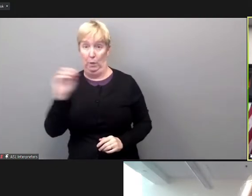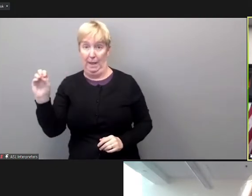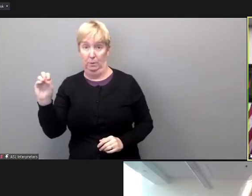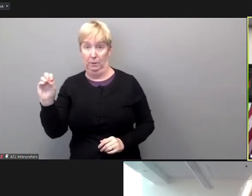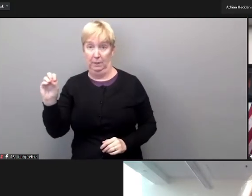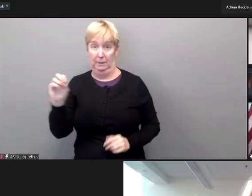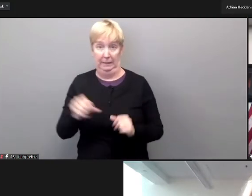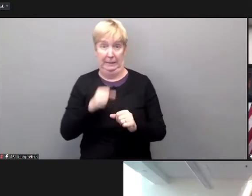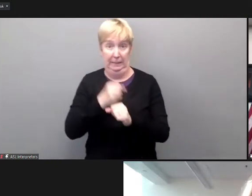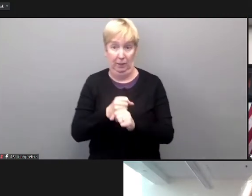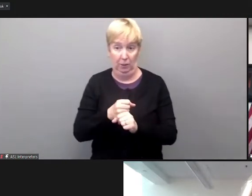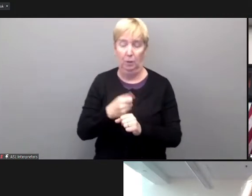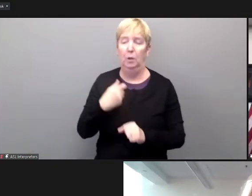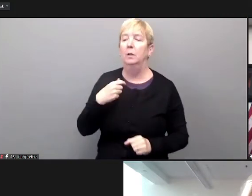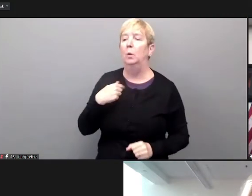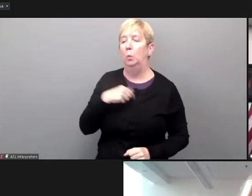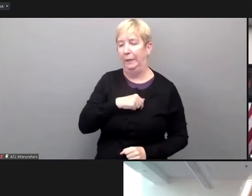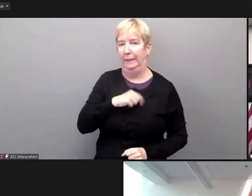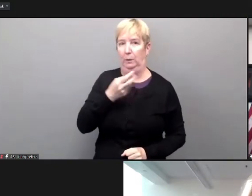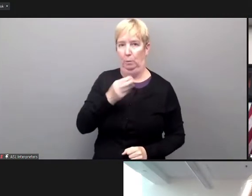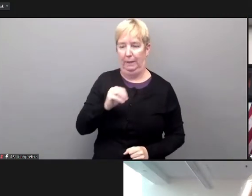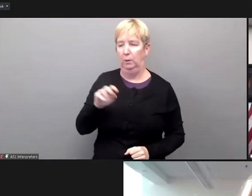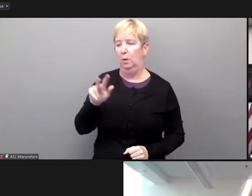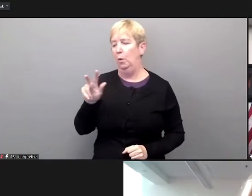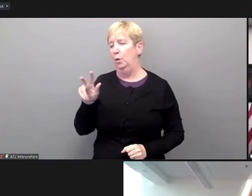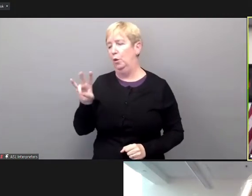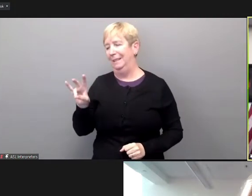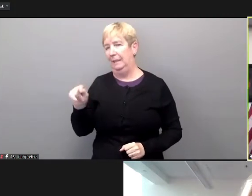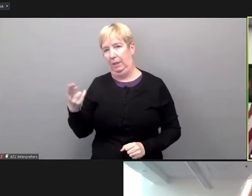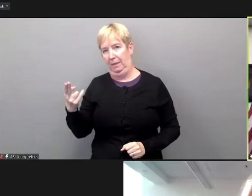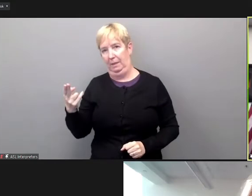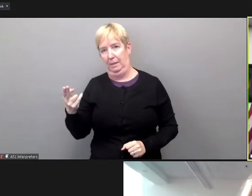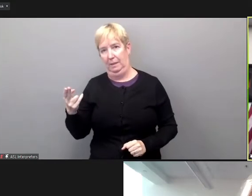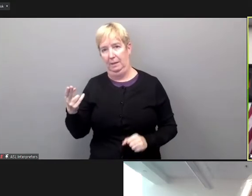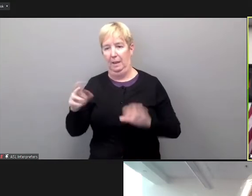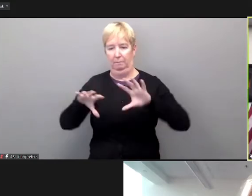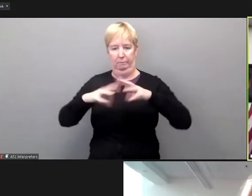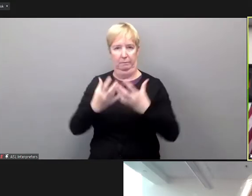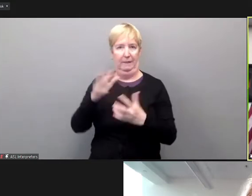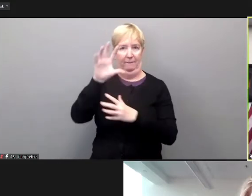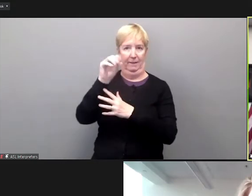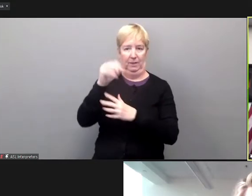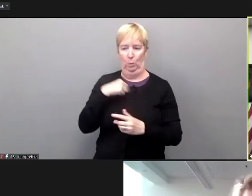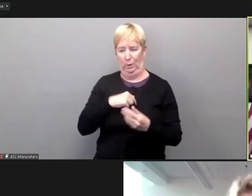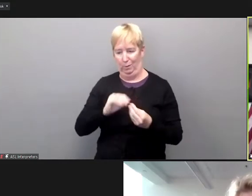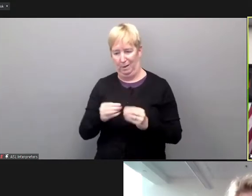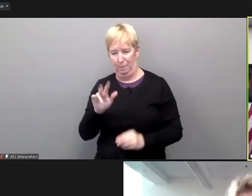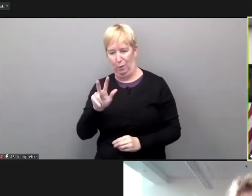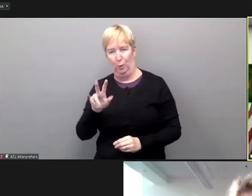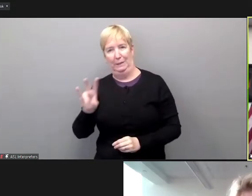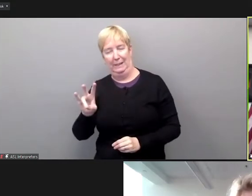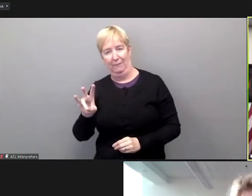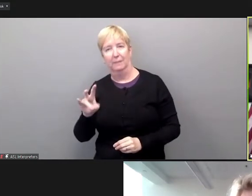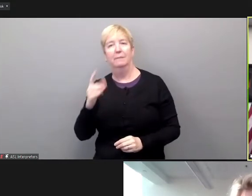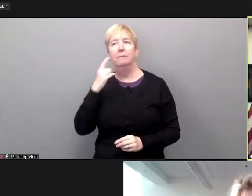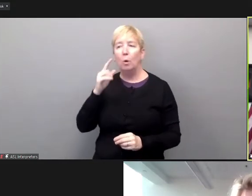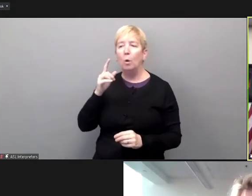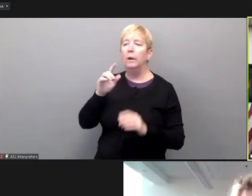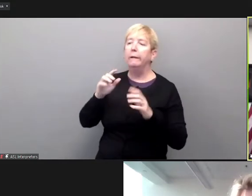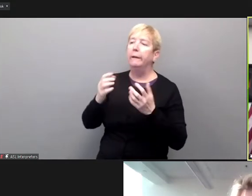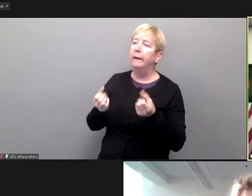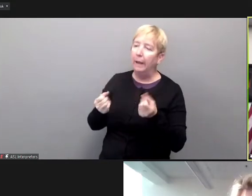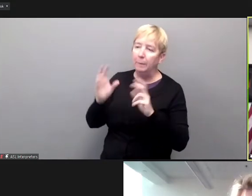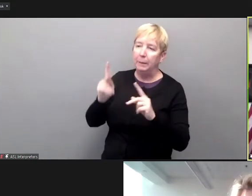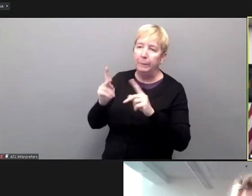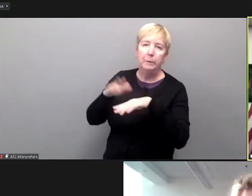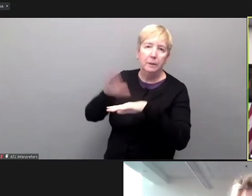37th among the 50 states for people 65 and older, with I think it was